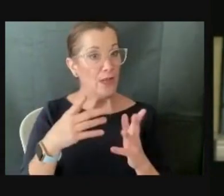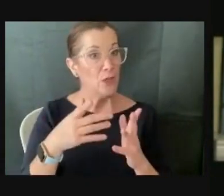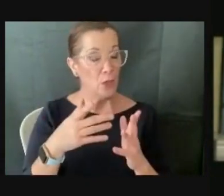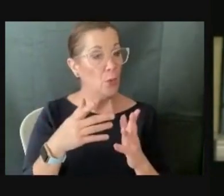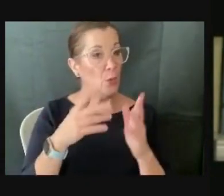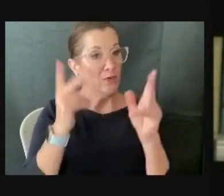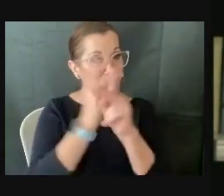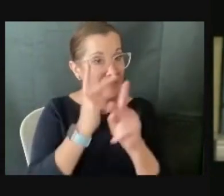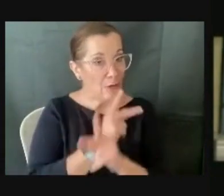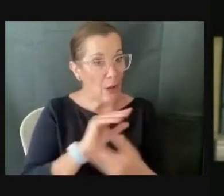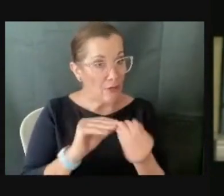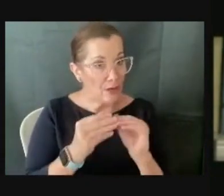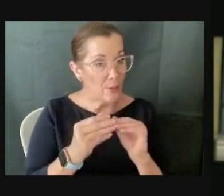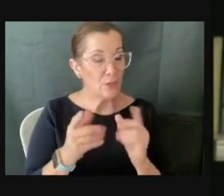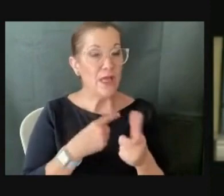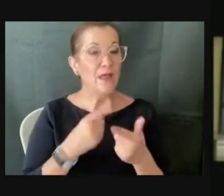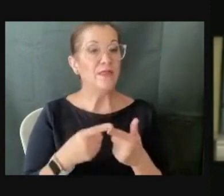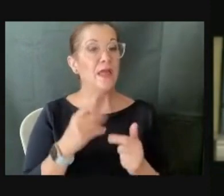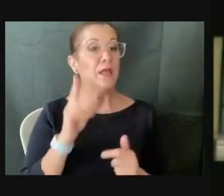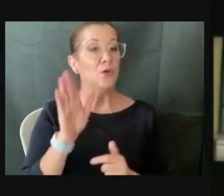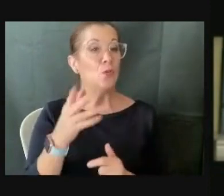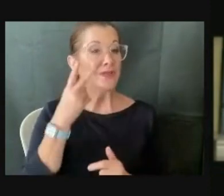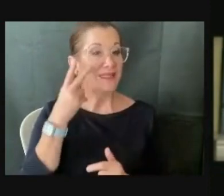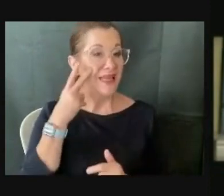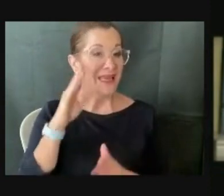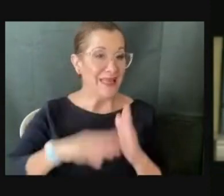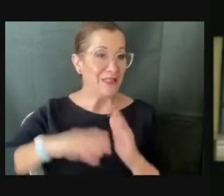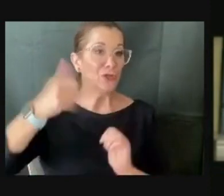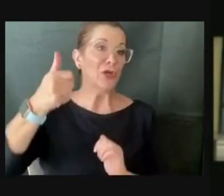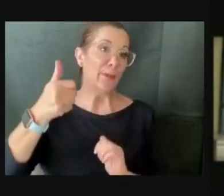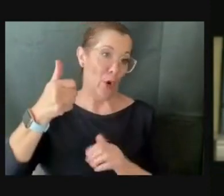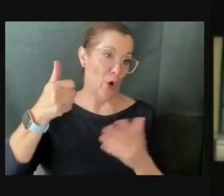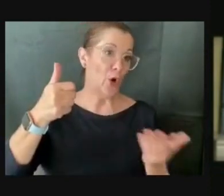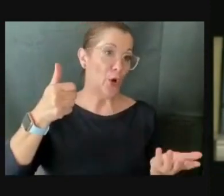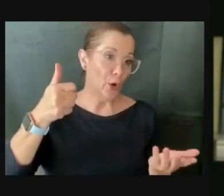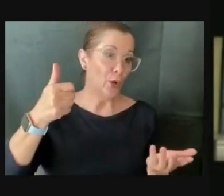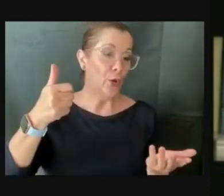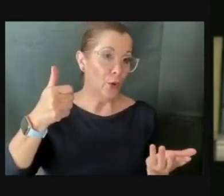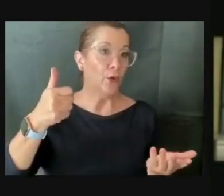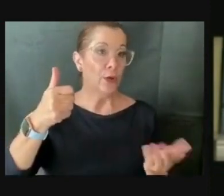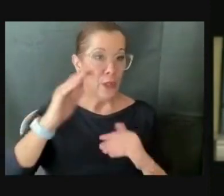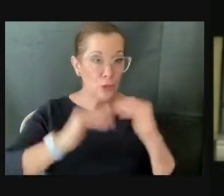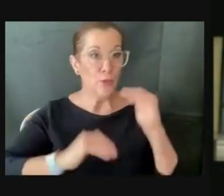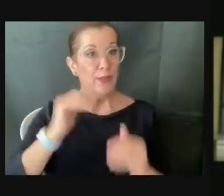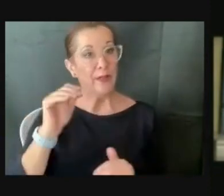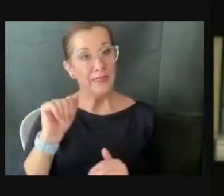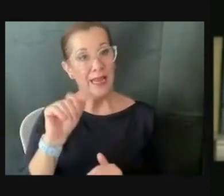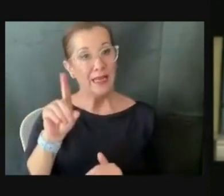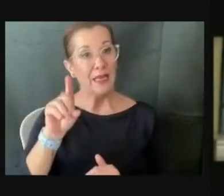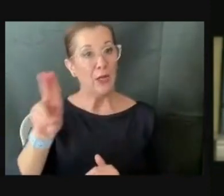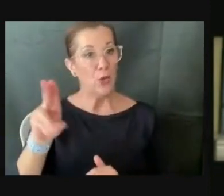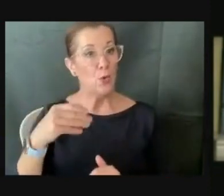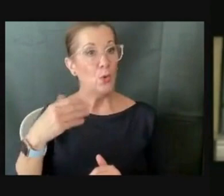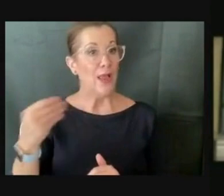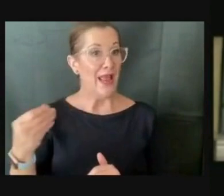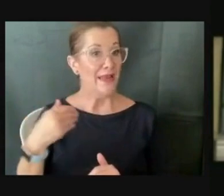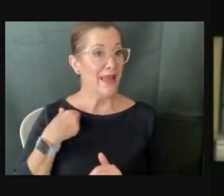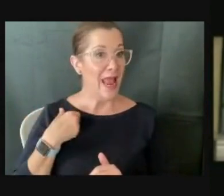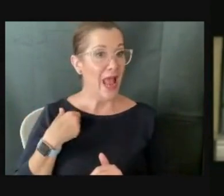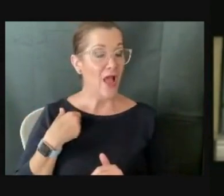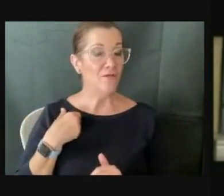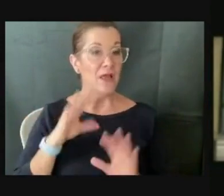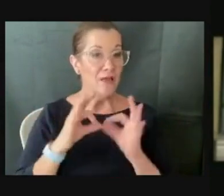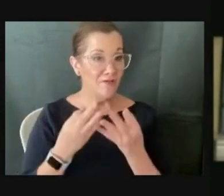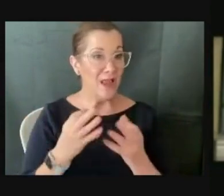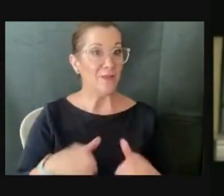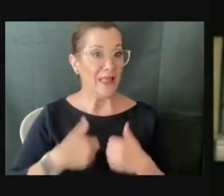numbers, you'll find that it will be cheaper to build an ADU and have your family live